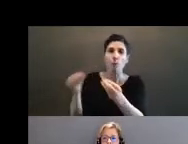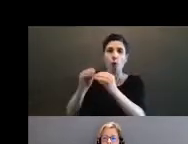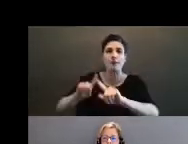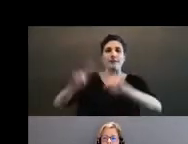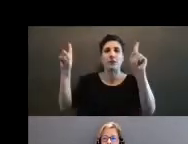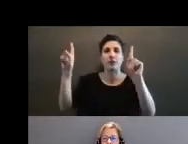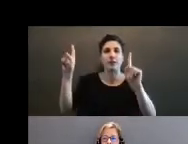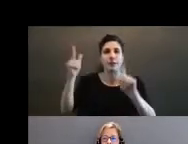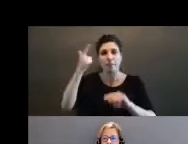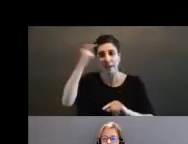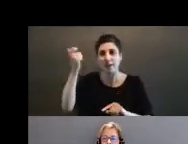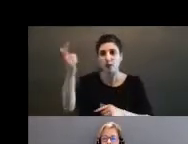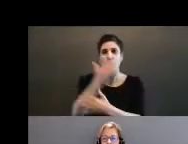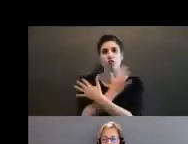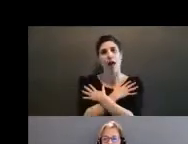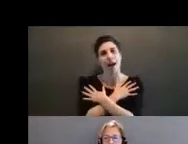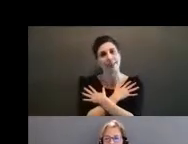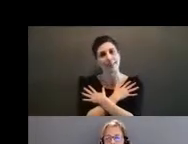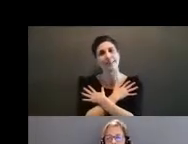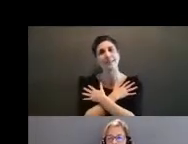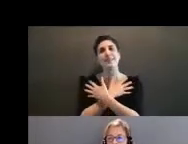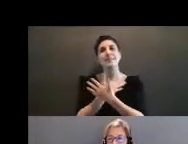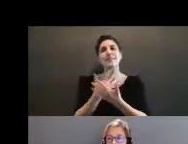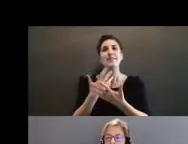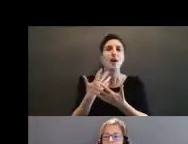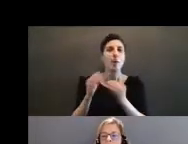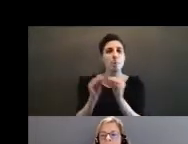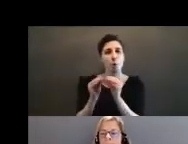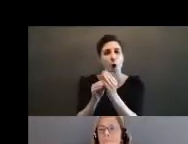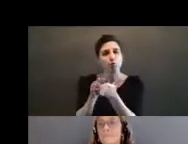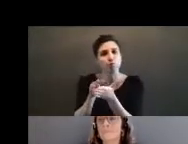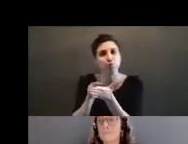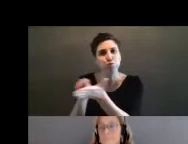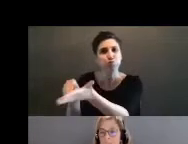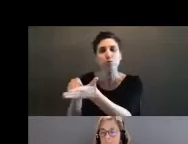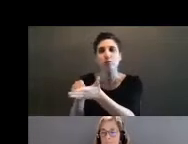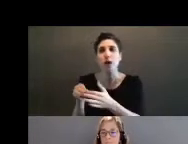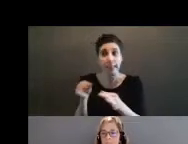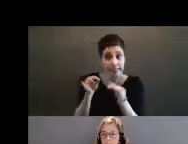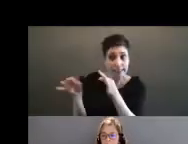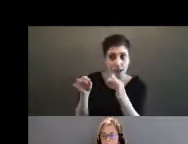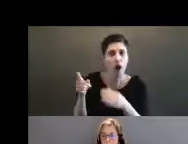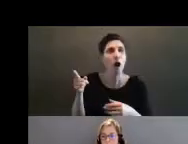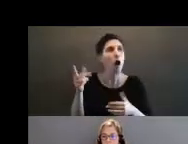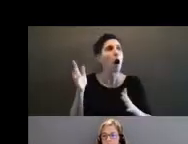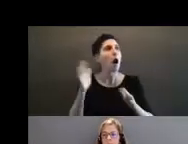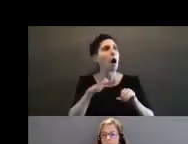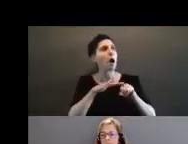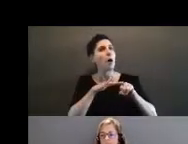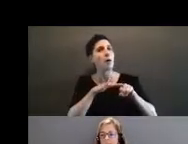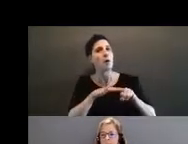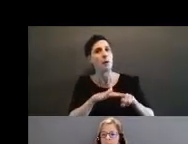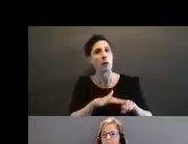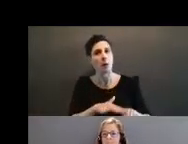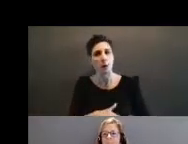fun and collaborating and working together. So it's such a huge game changer. Oh, there I went